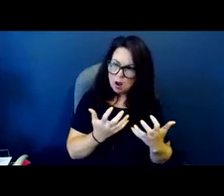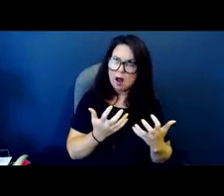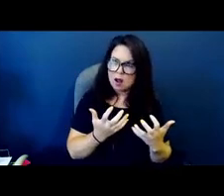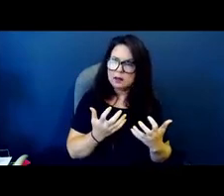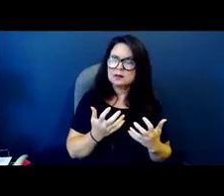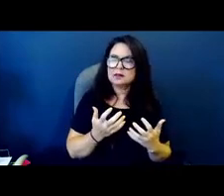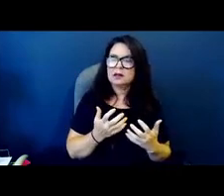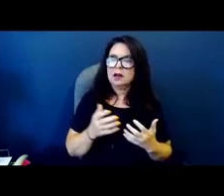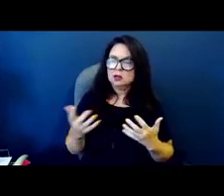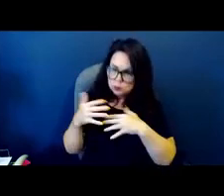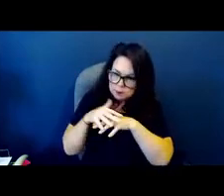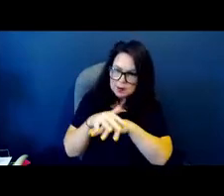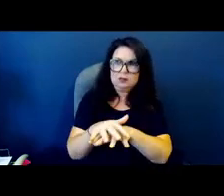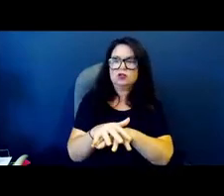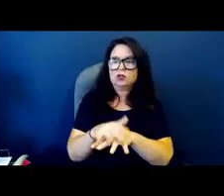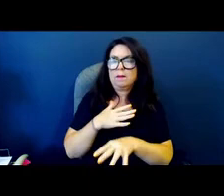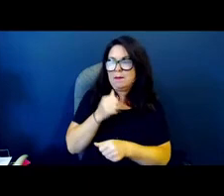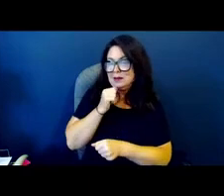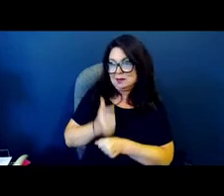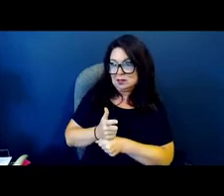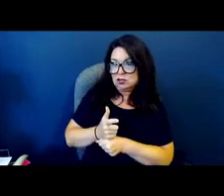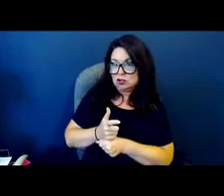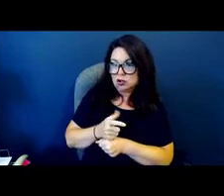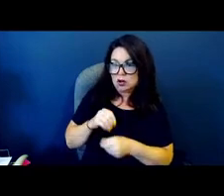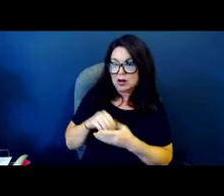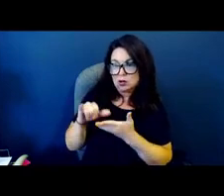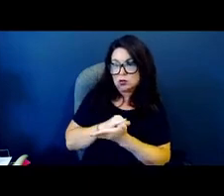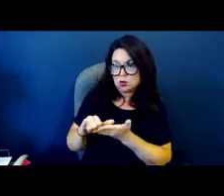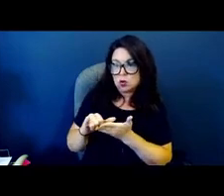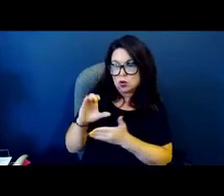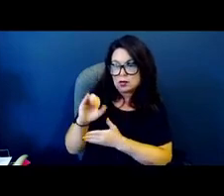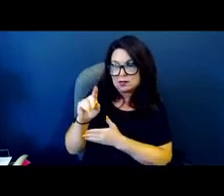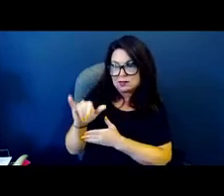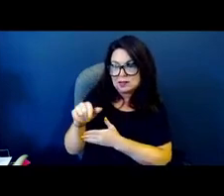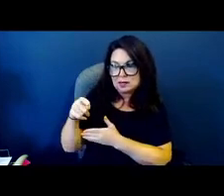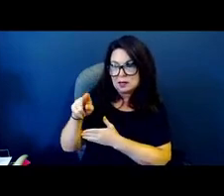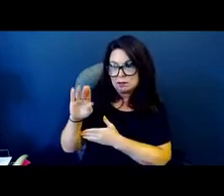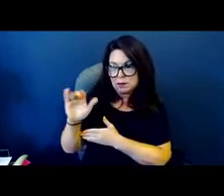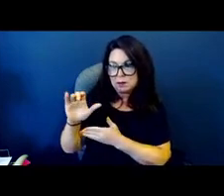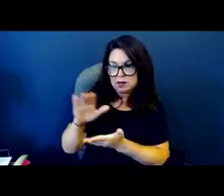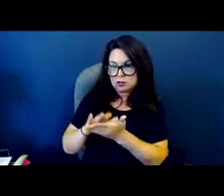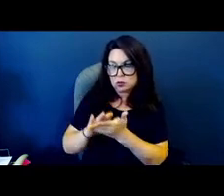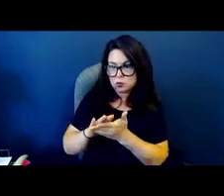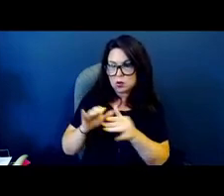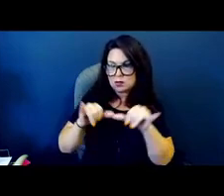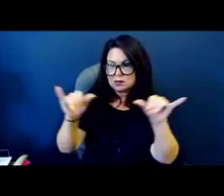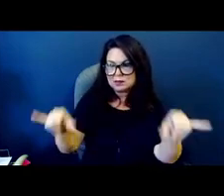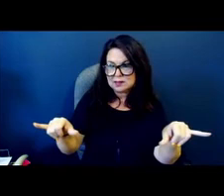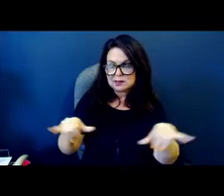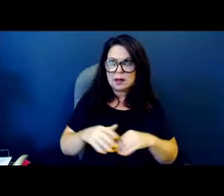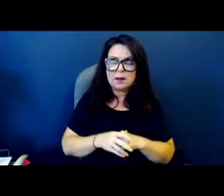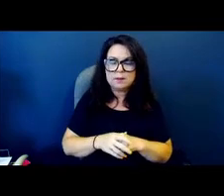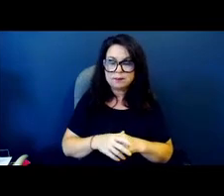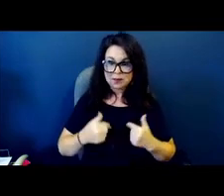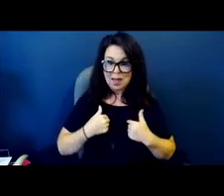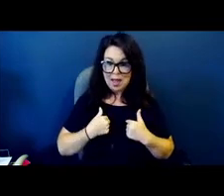Alba in the New York City public school system. So for some reason, I was just placed in a